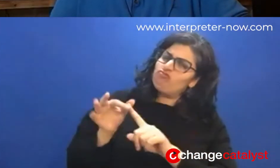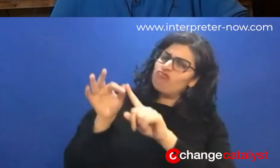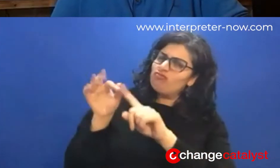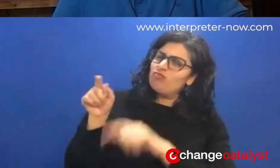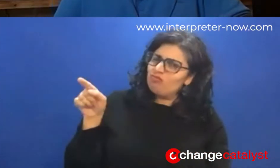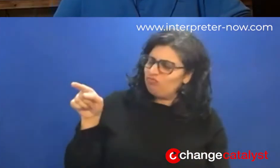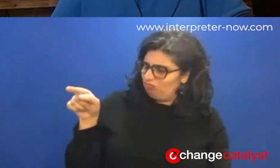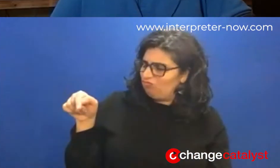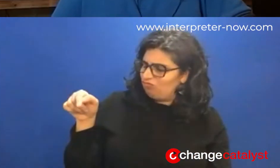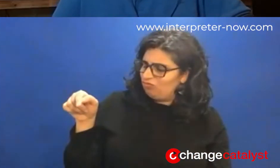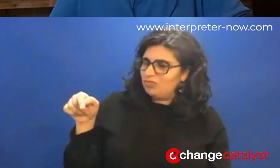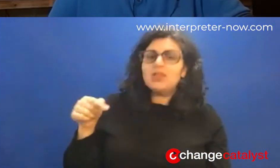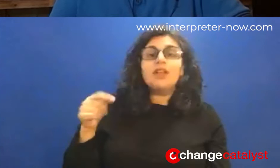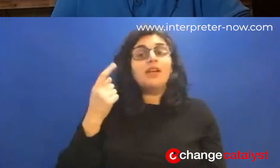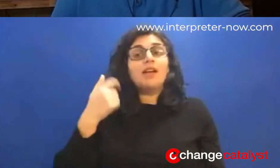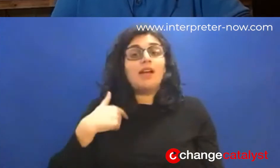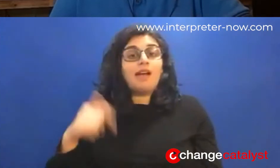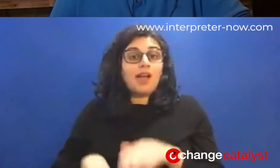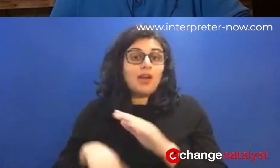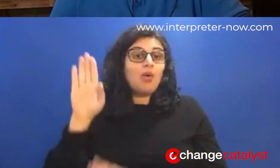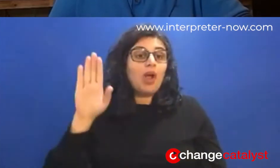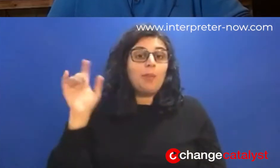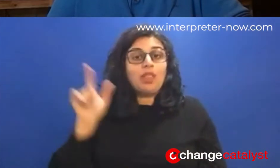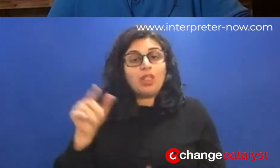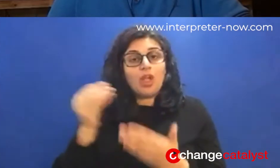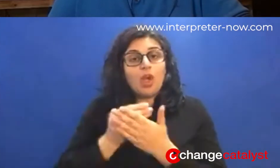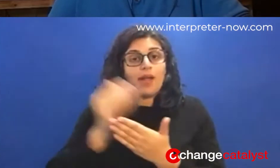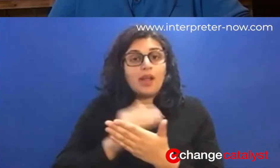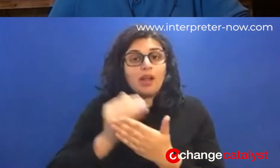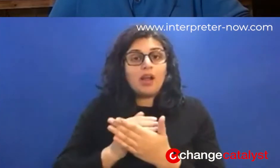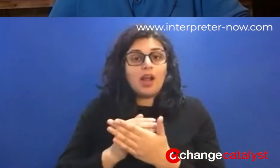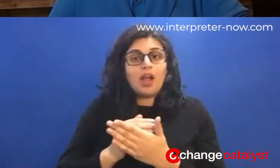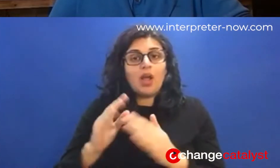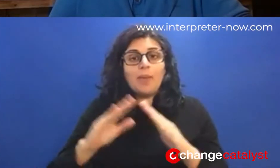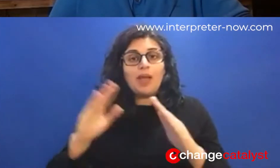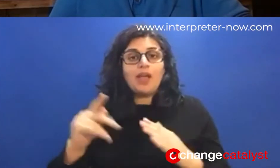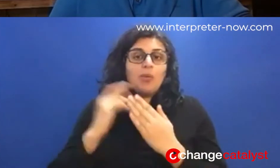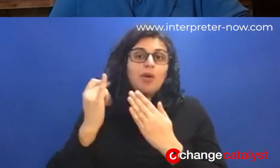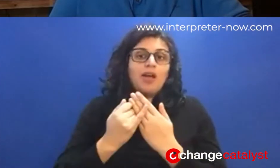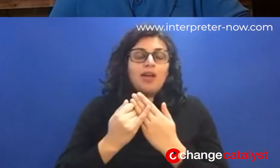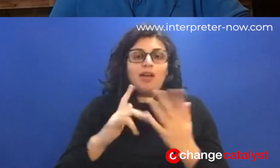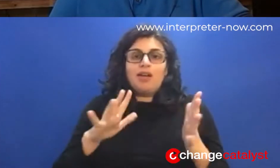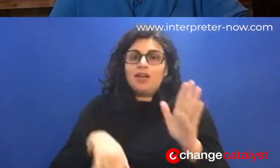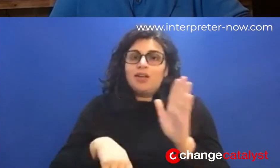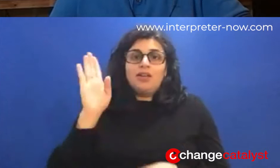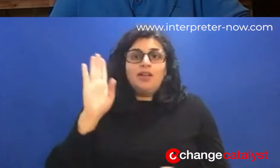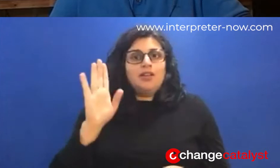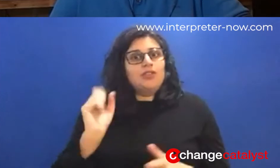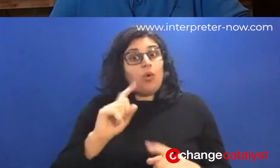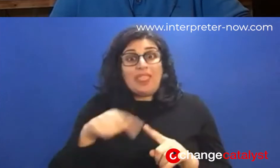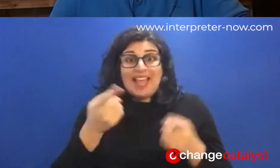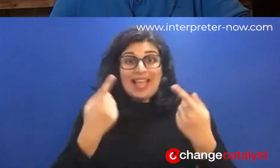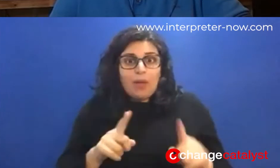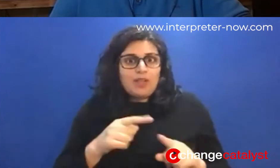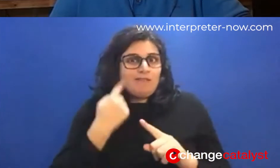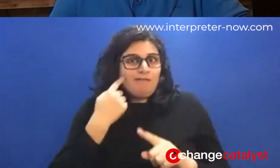in low-income housing projects. I grew up in projects, and the picture was kind of painted for young Black girls like me.